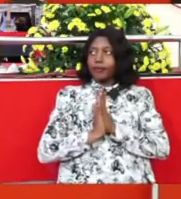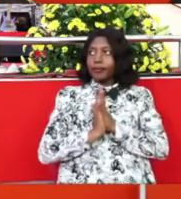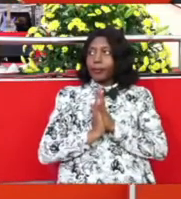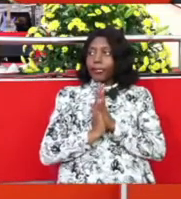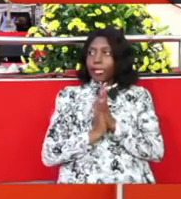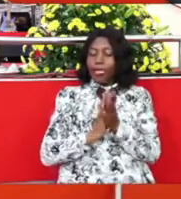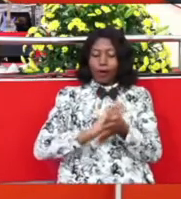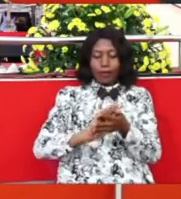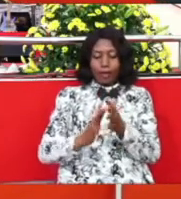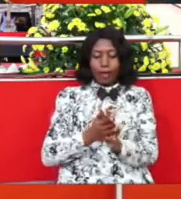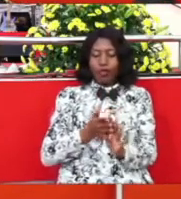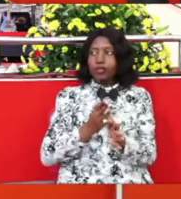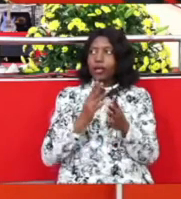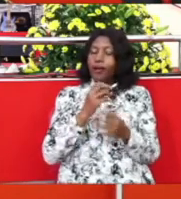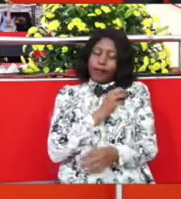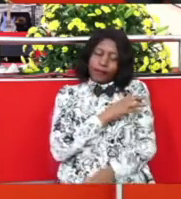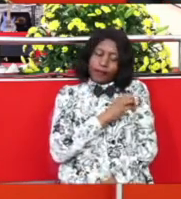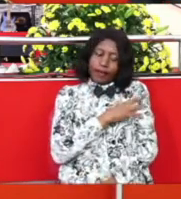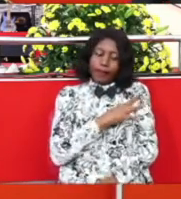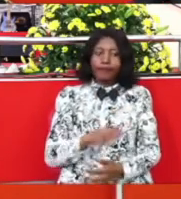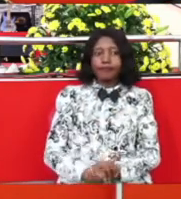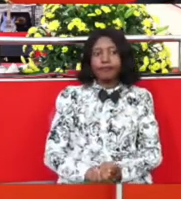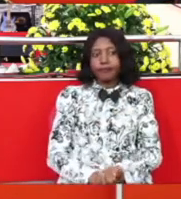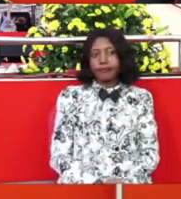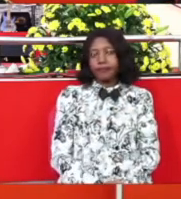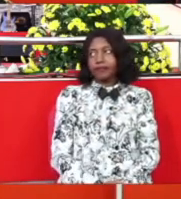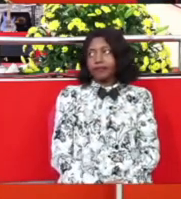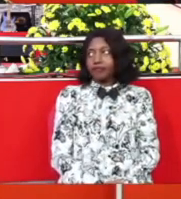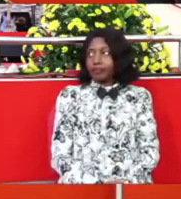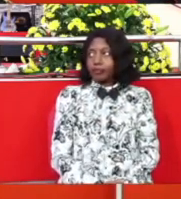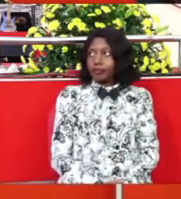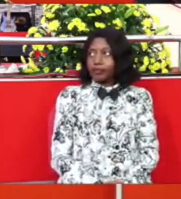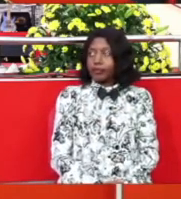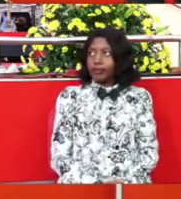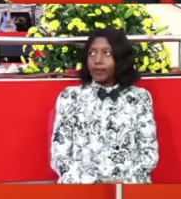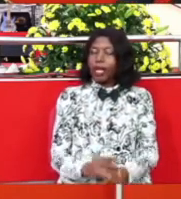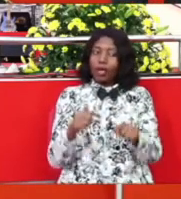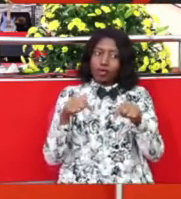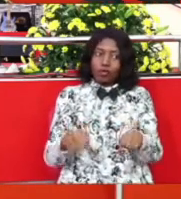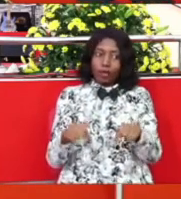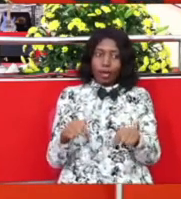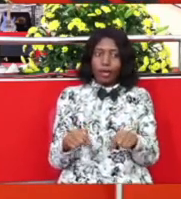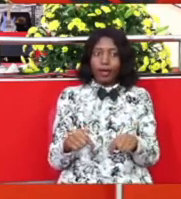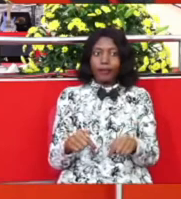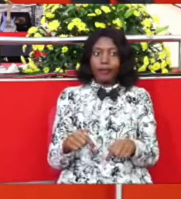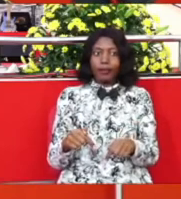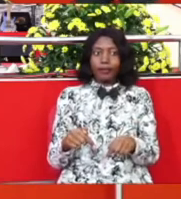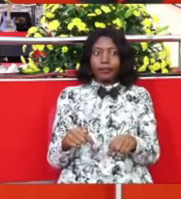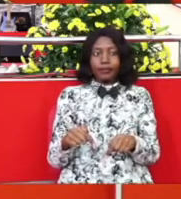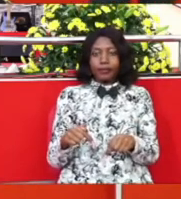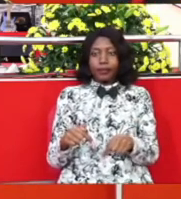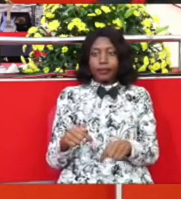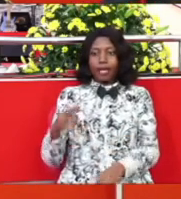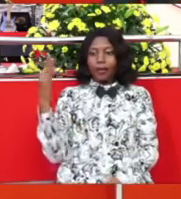kama ule Paulo wa Tarsus ambao alikuwa na ujasiri wa kupeana neno la Mungu bila uoga. Today even witnessing to our neighbors around is